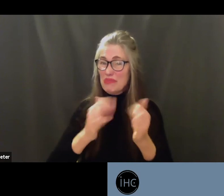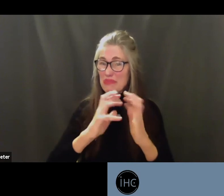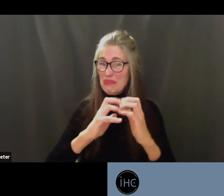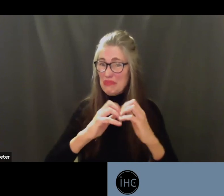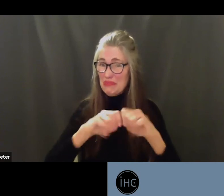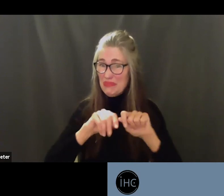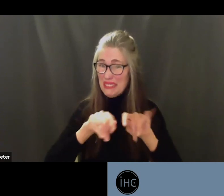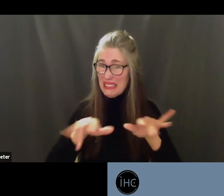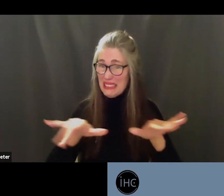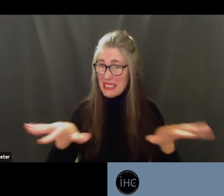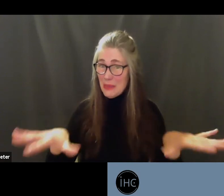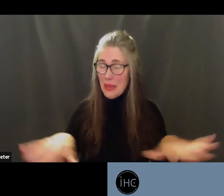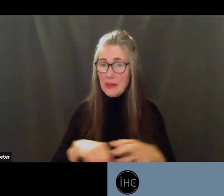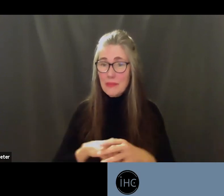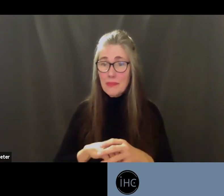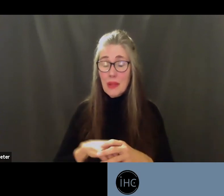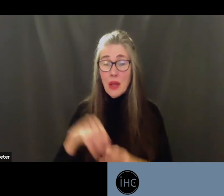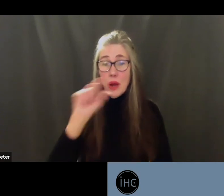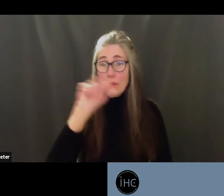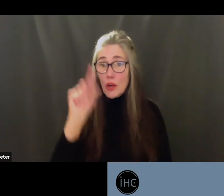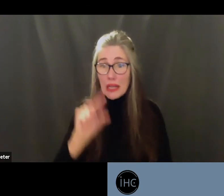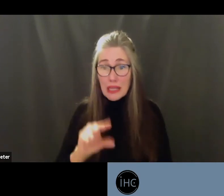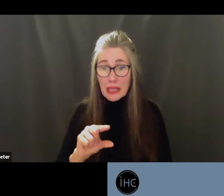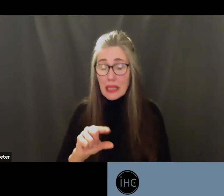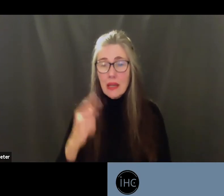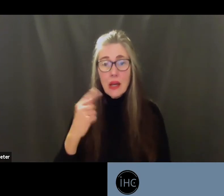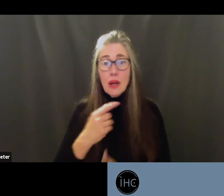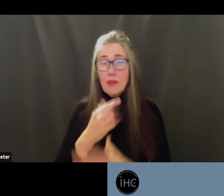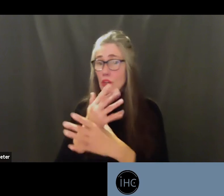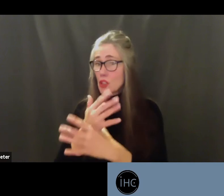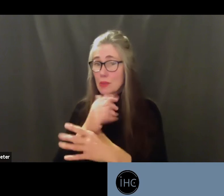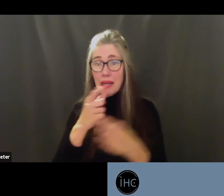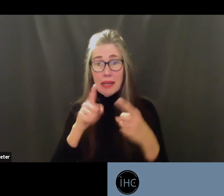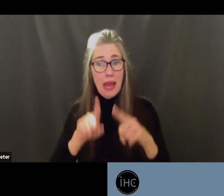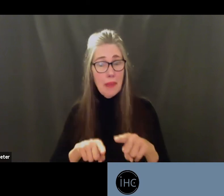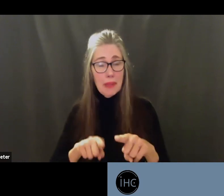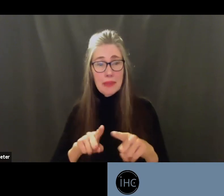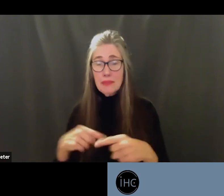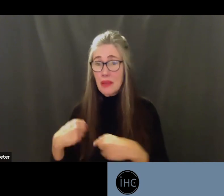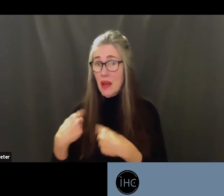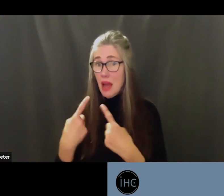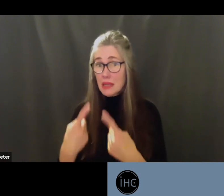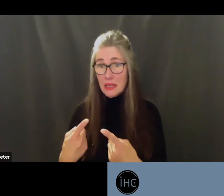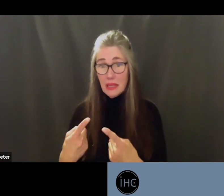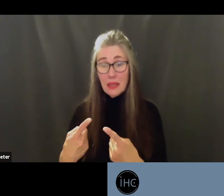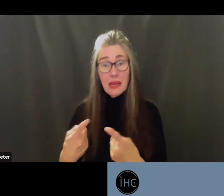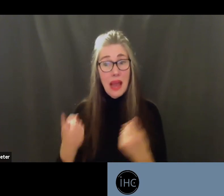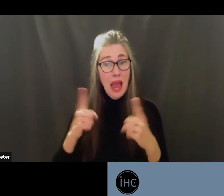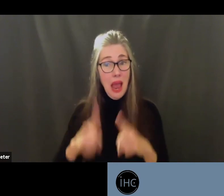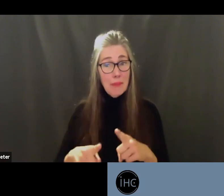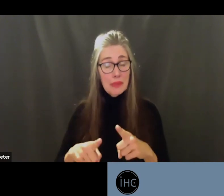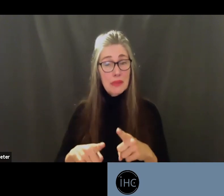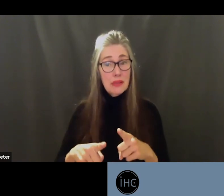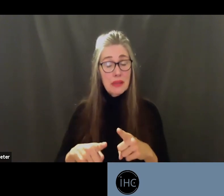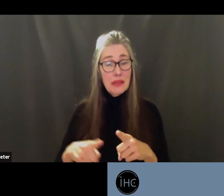didn't happen until, on a mass scale, it didn't really happen until those countries were bombed by the